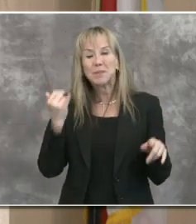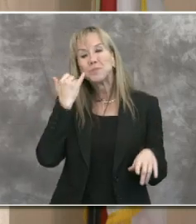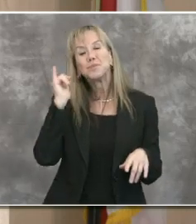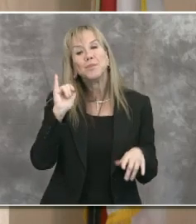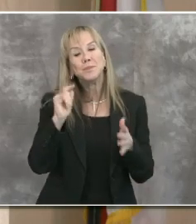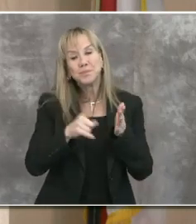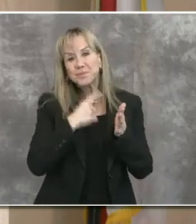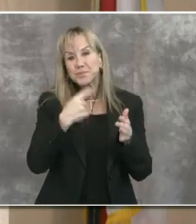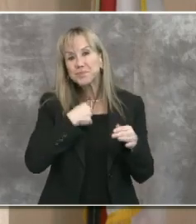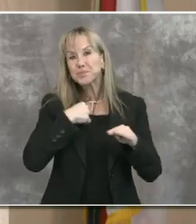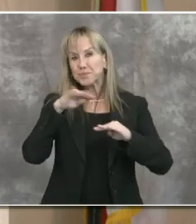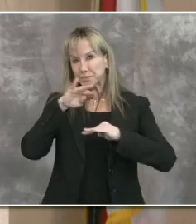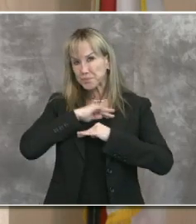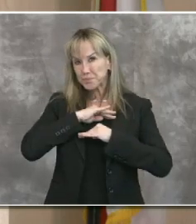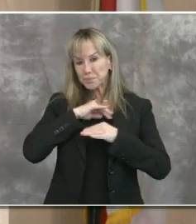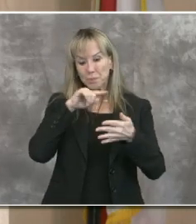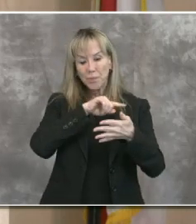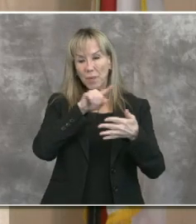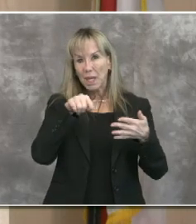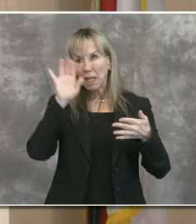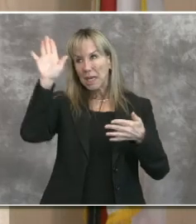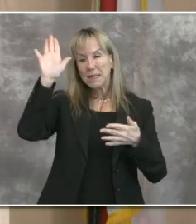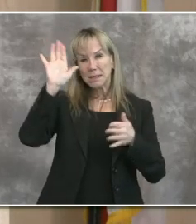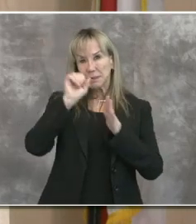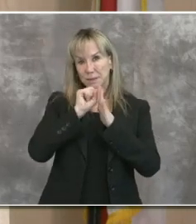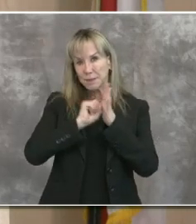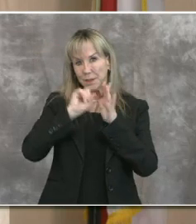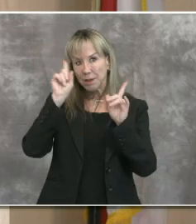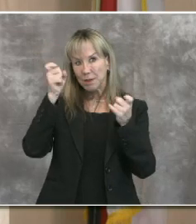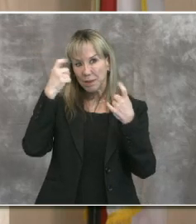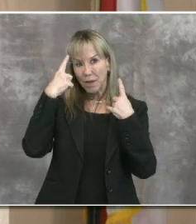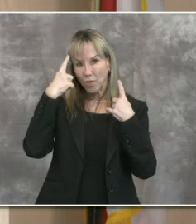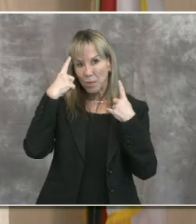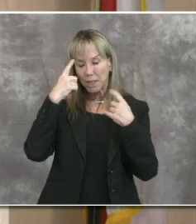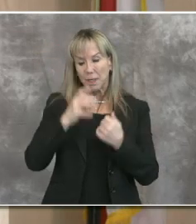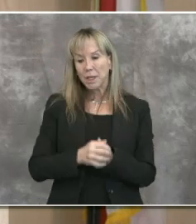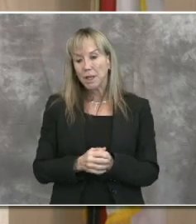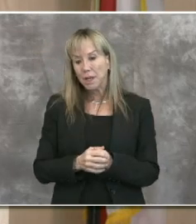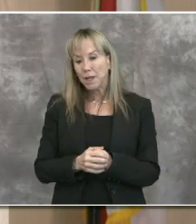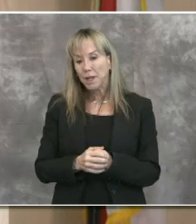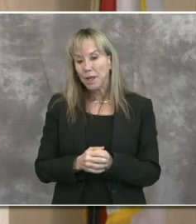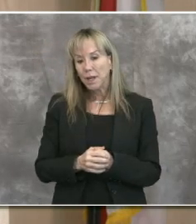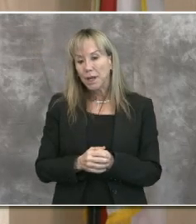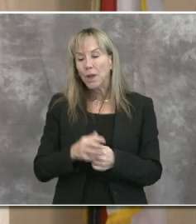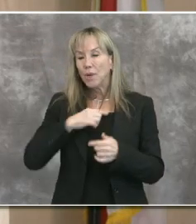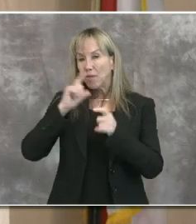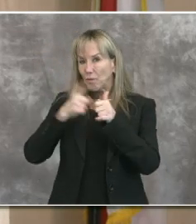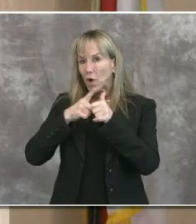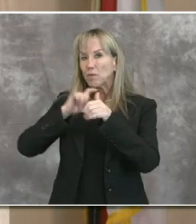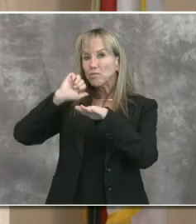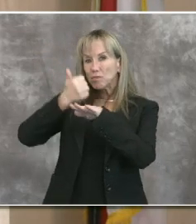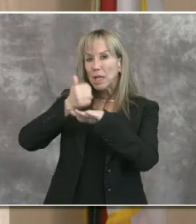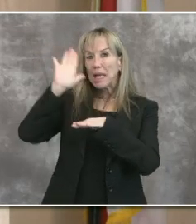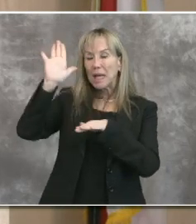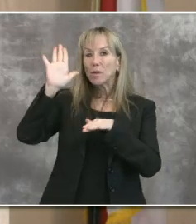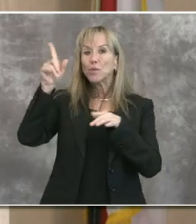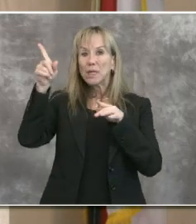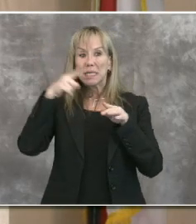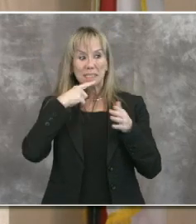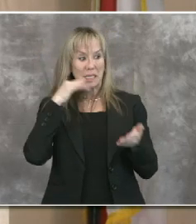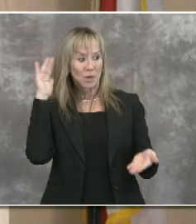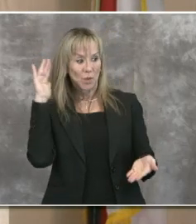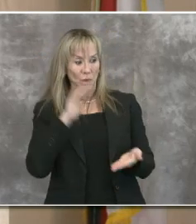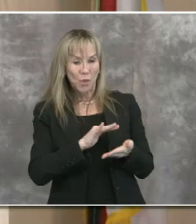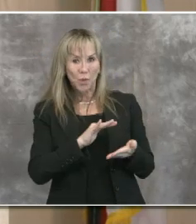we meet the requirements based on what the governor sets in loosening up the stay-at-home order.